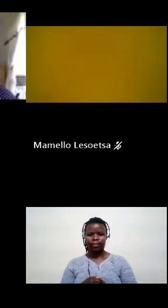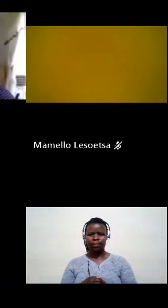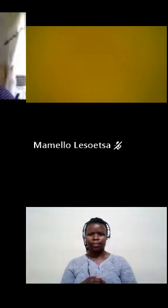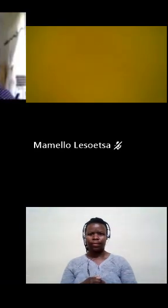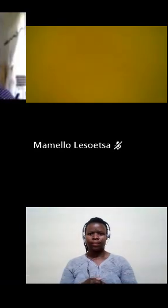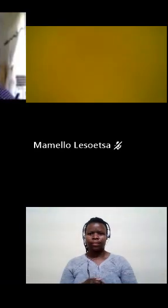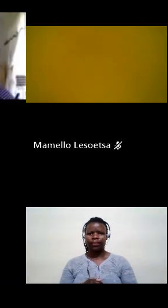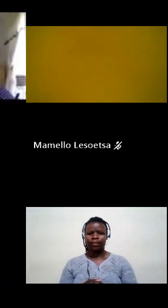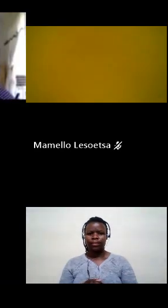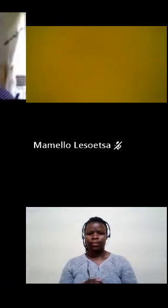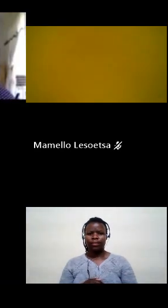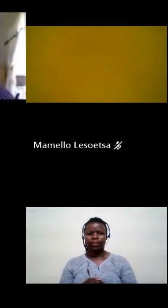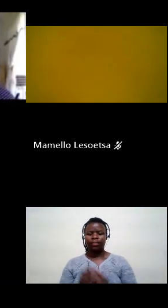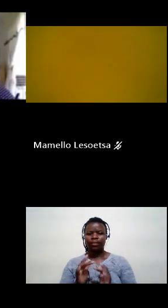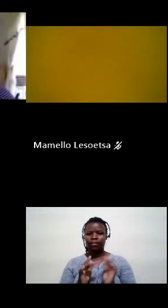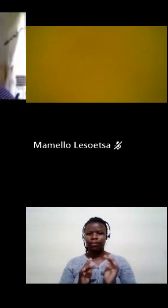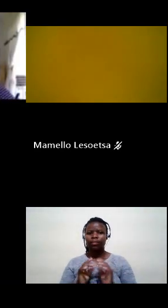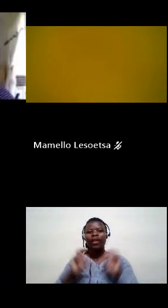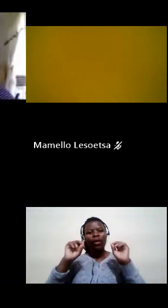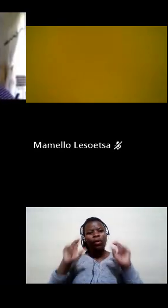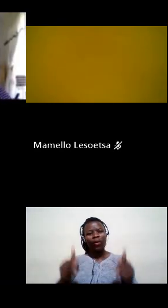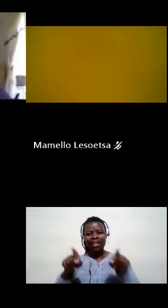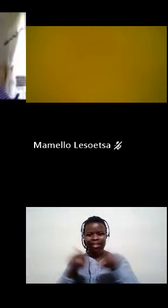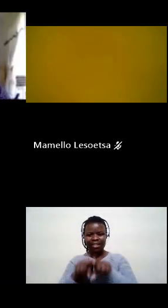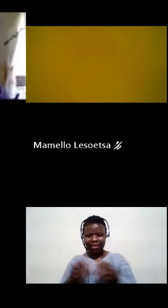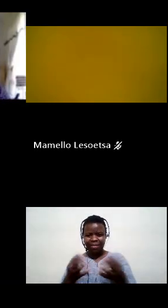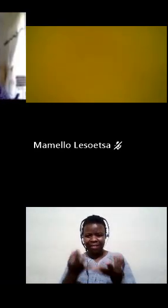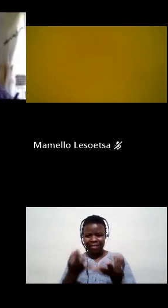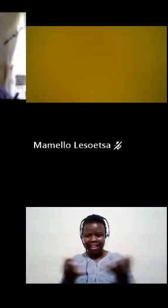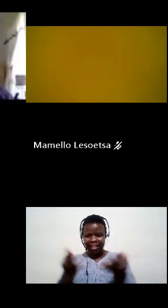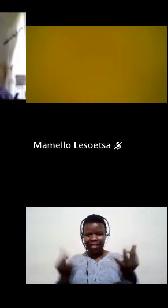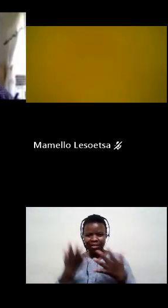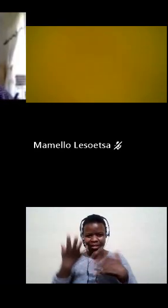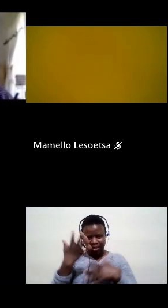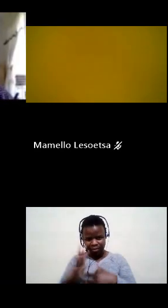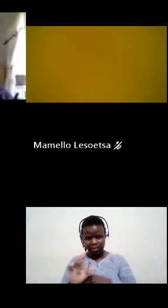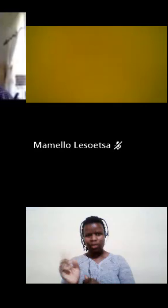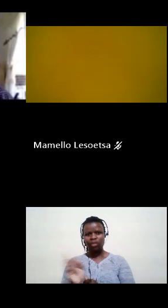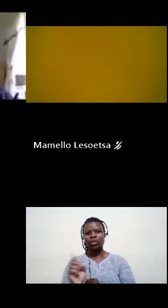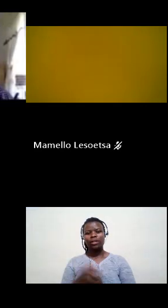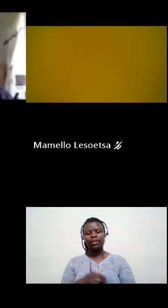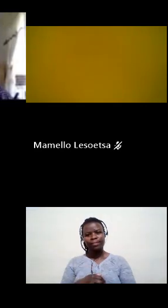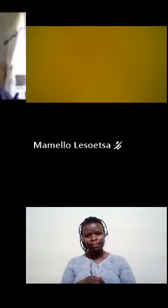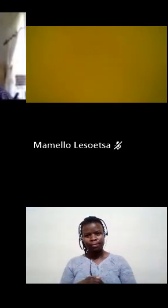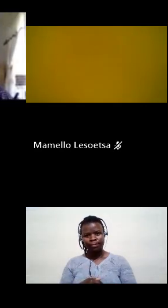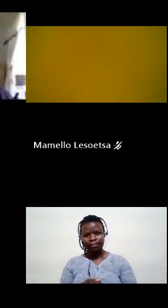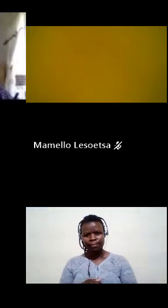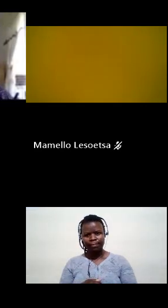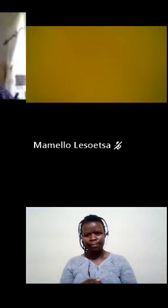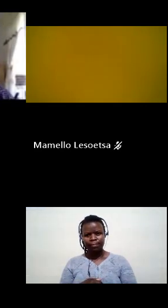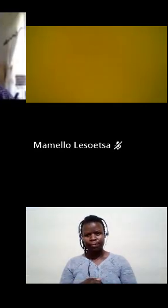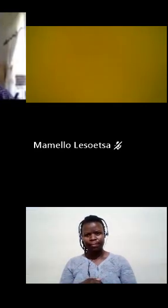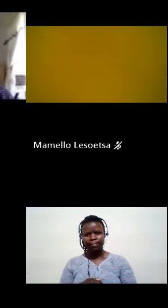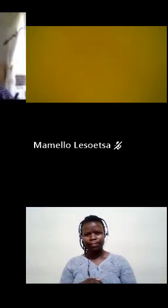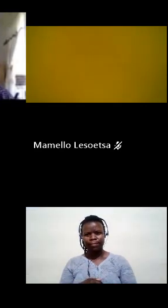Yeah, so like I said, creative accommodations are important because accommodations does not have to be